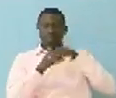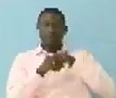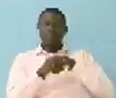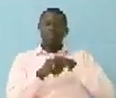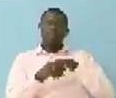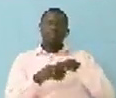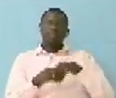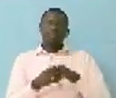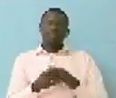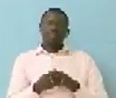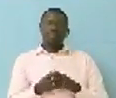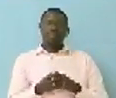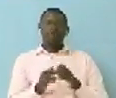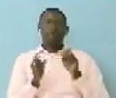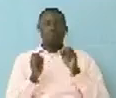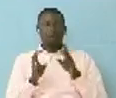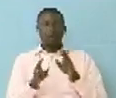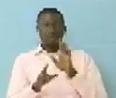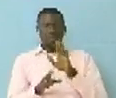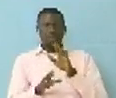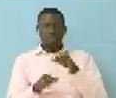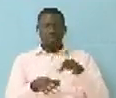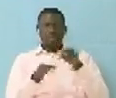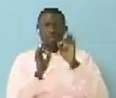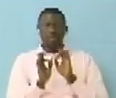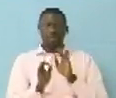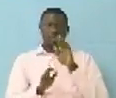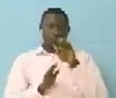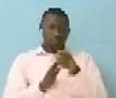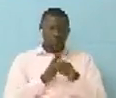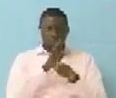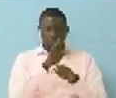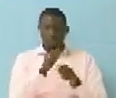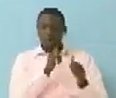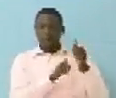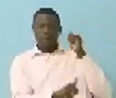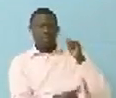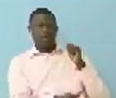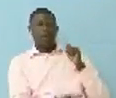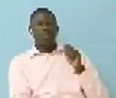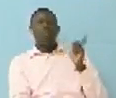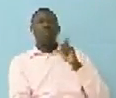Okay, let's take it a step backwards. At what time are you talking about? The